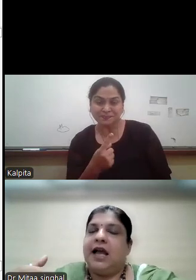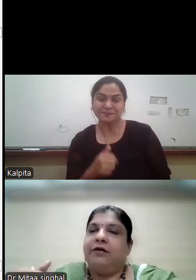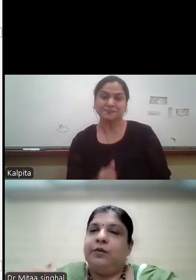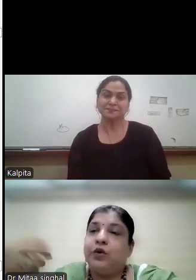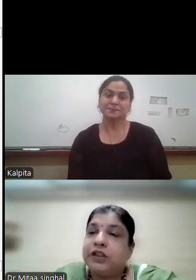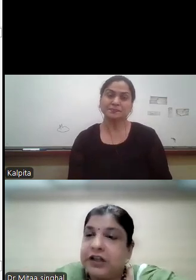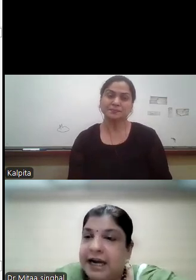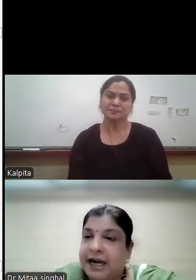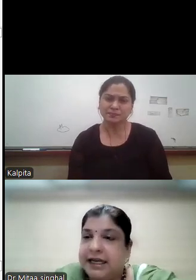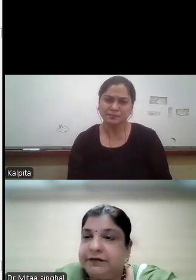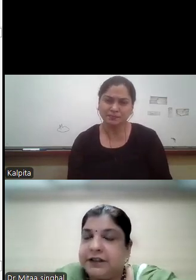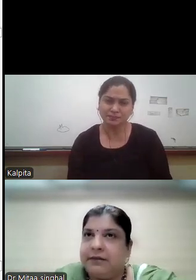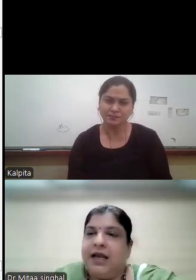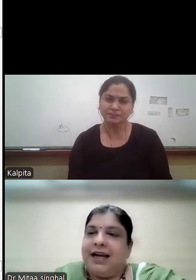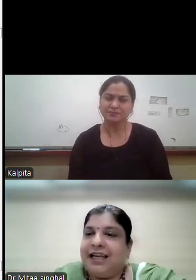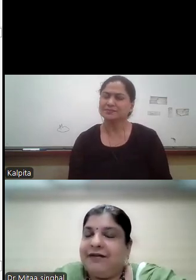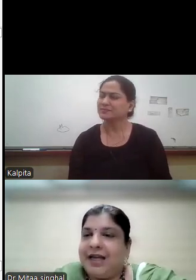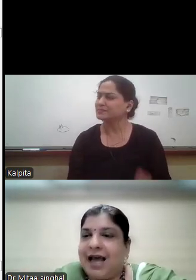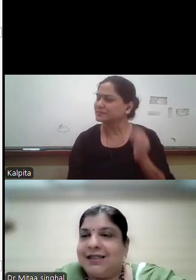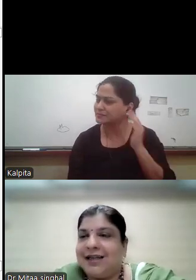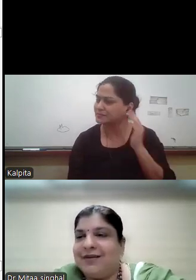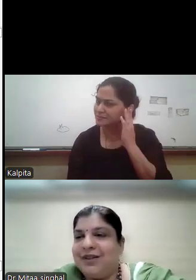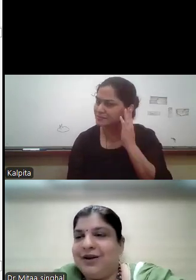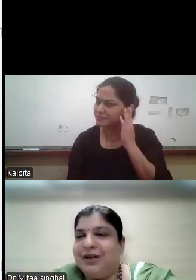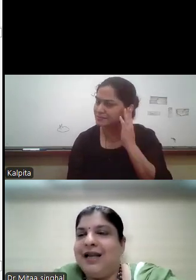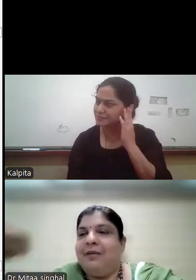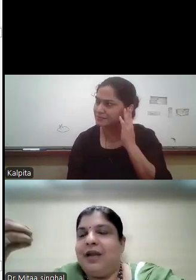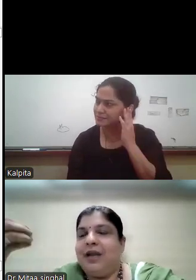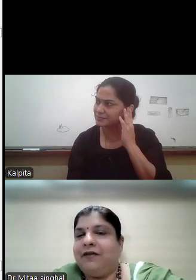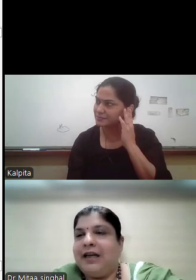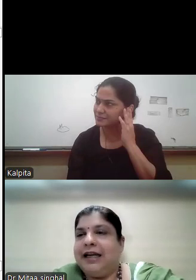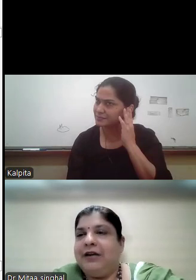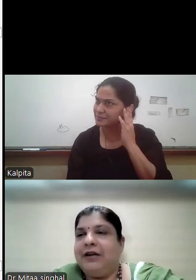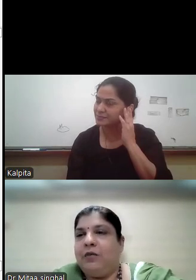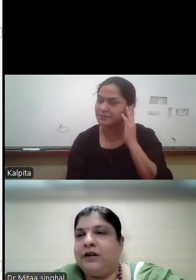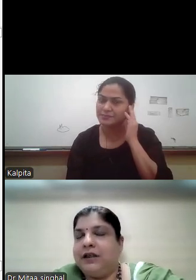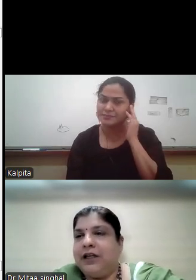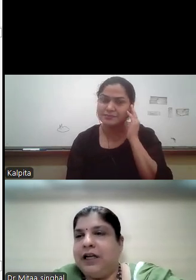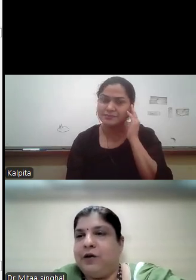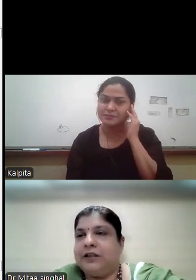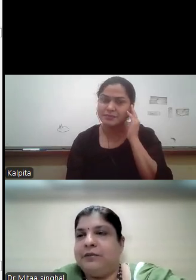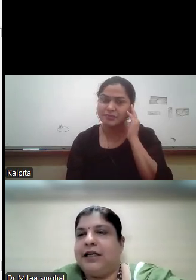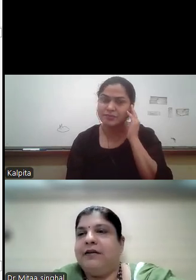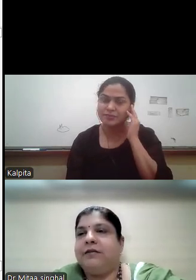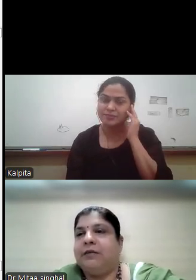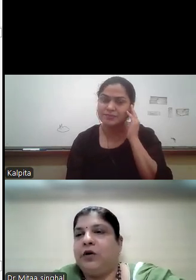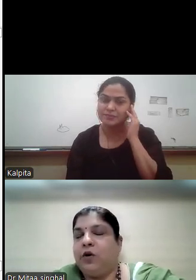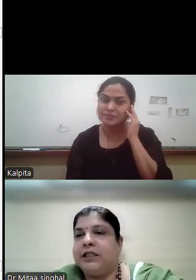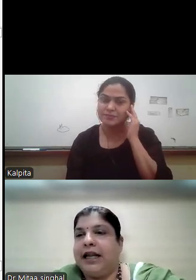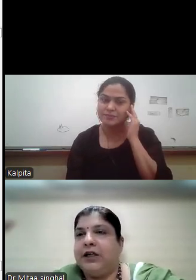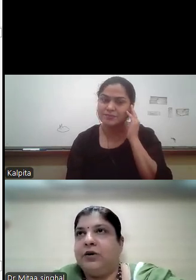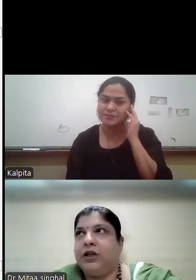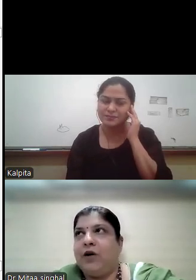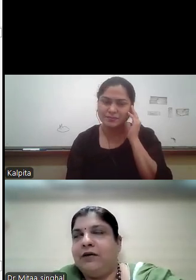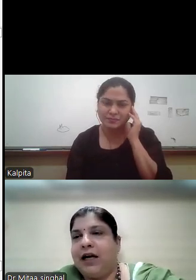Then they have to boost child self-esteem. Like if he has done something good, make him feel, give him some positive reinforcement, give him some tokens